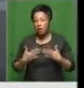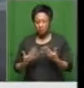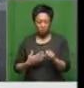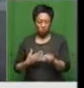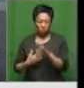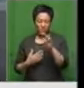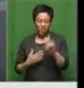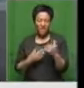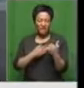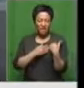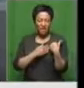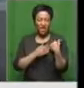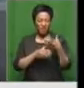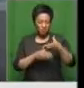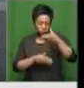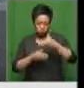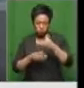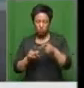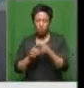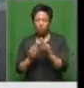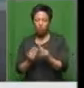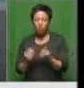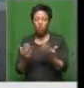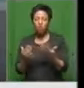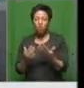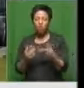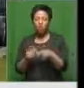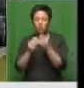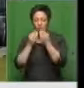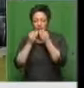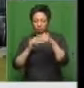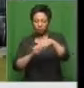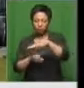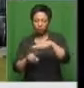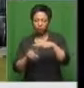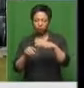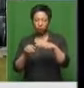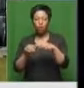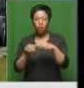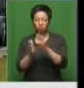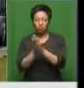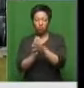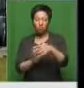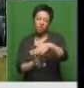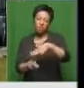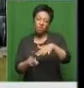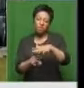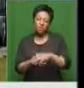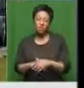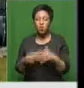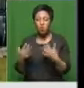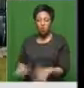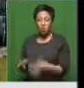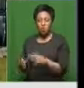a safe product and a solution for the plastic pandemic, or the pollution pandemic, should we rather say. Geez, man, that is so